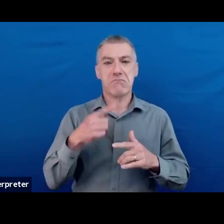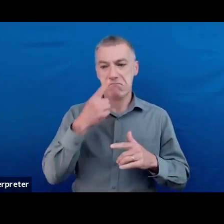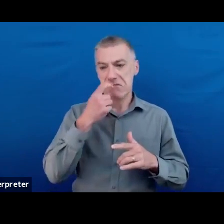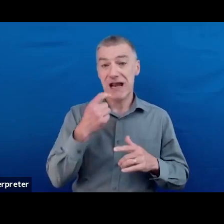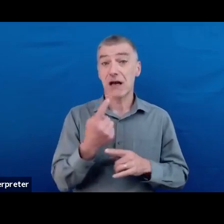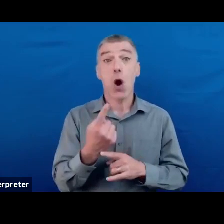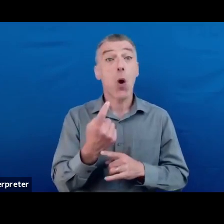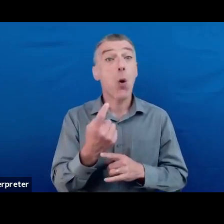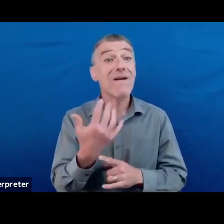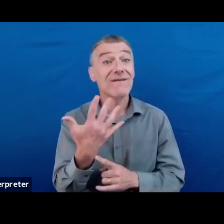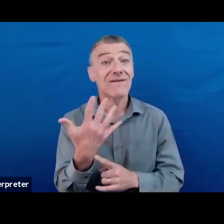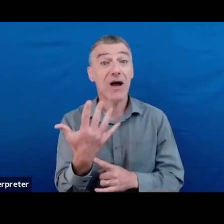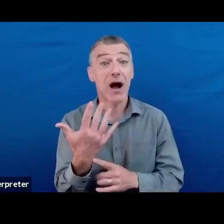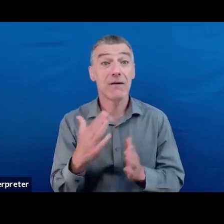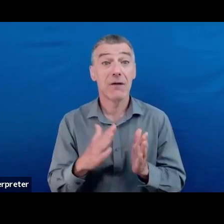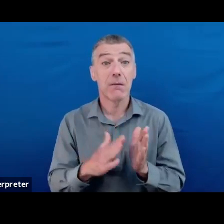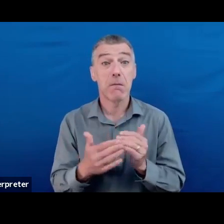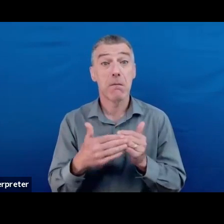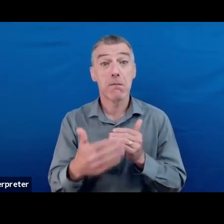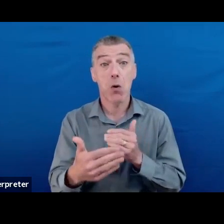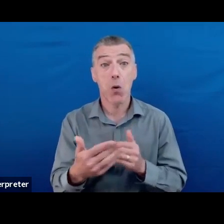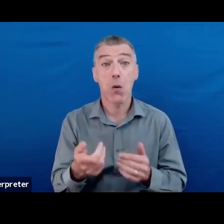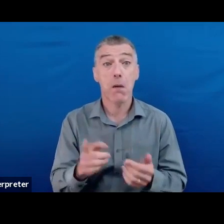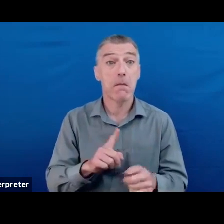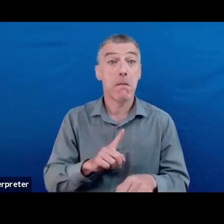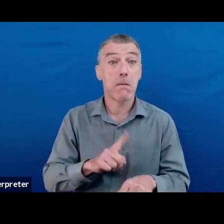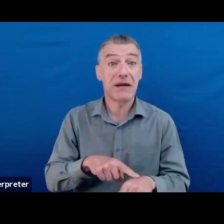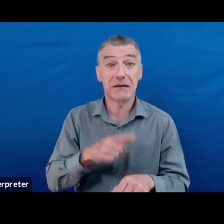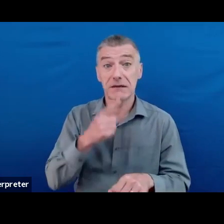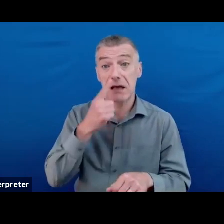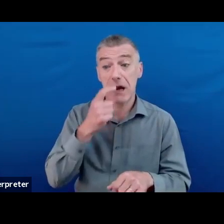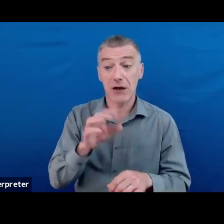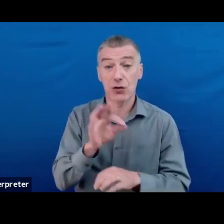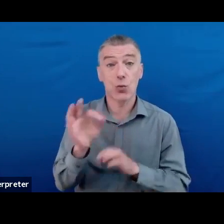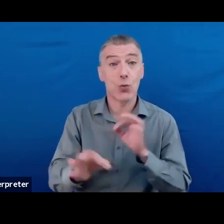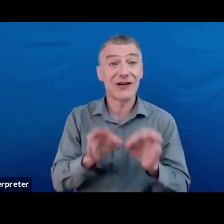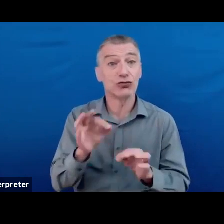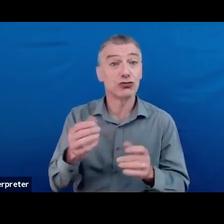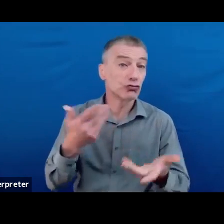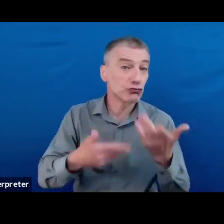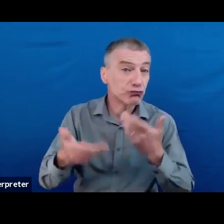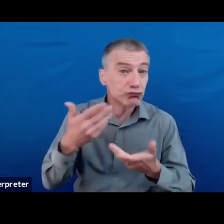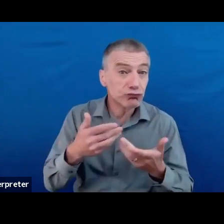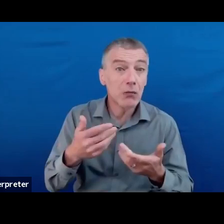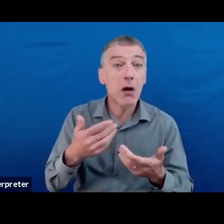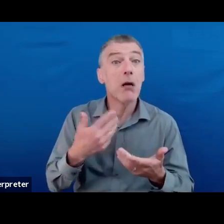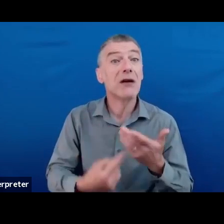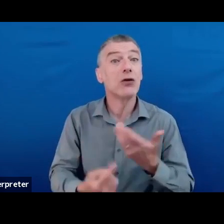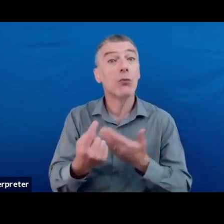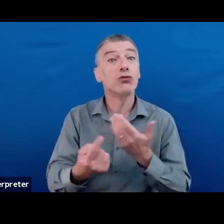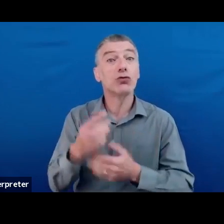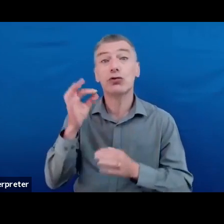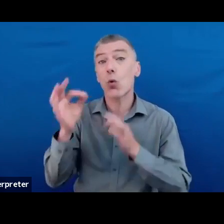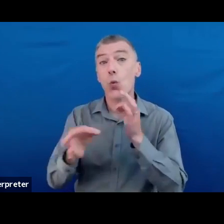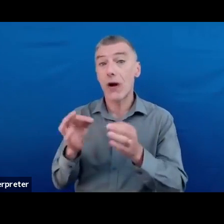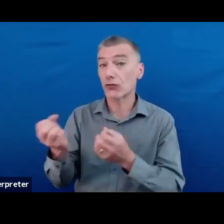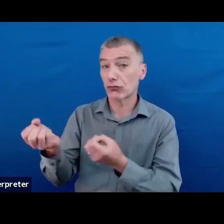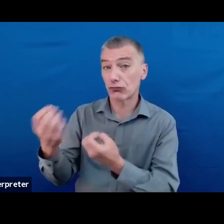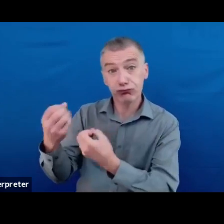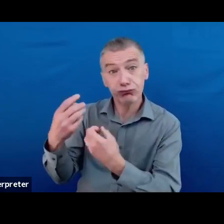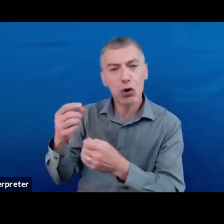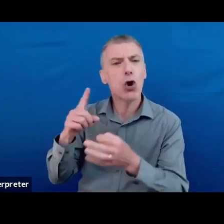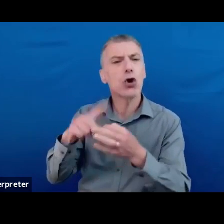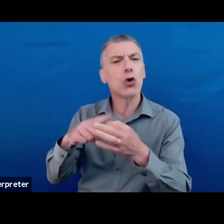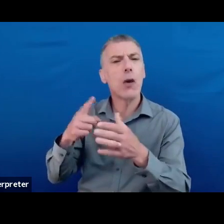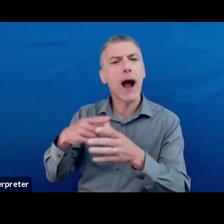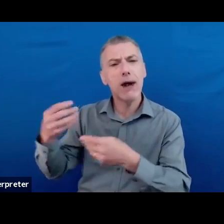extra 5 minutes so that we can take some questions. And so we've had a lot of questions in the Q&A function. I've